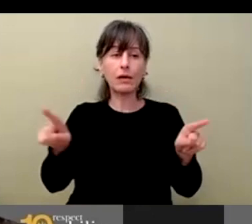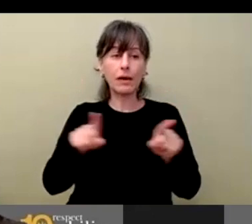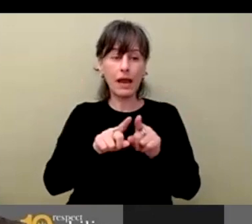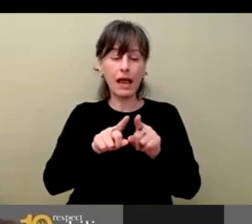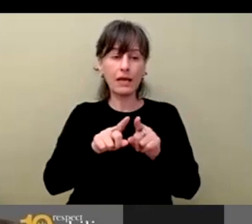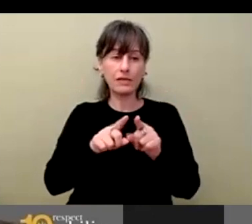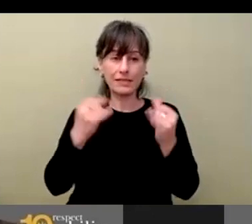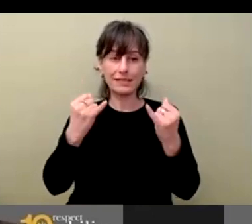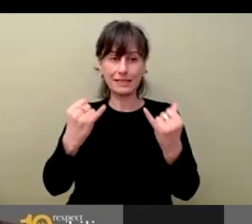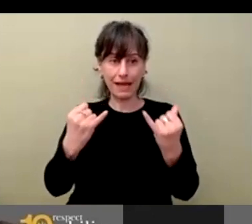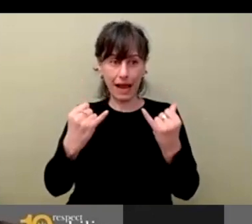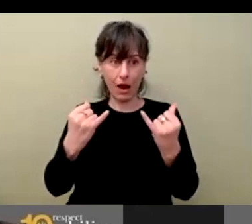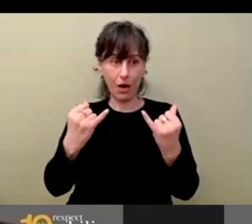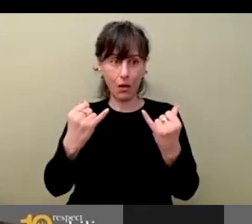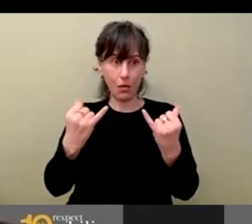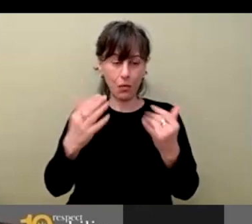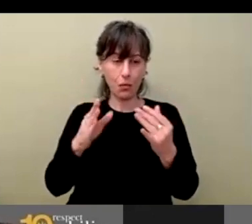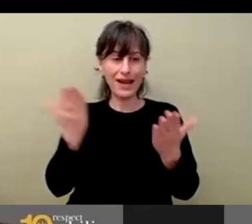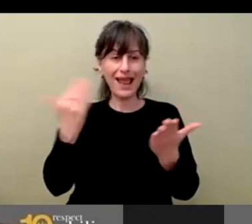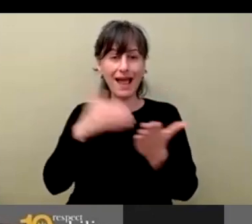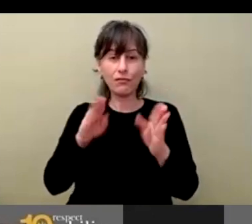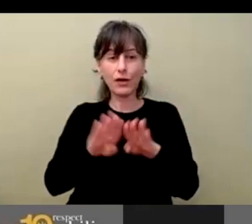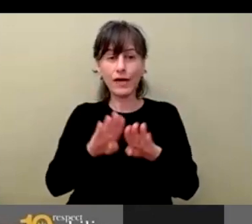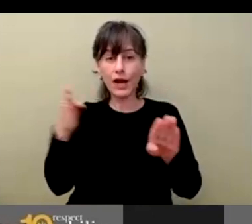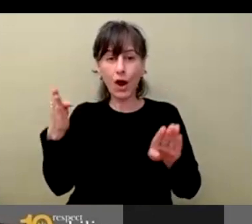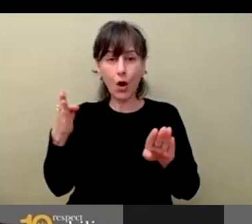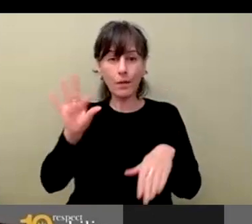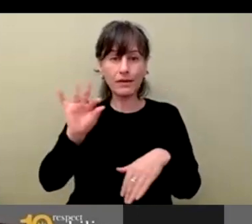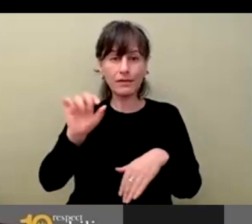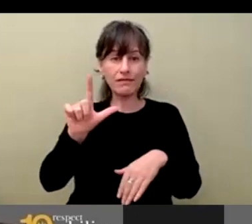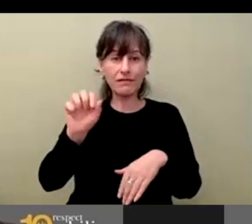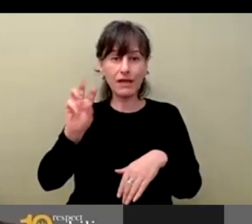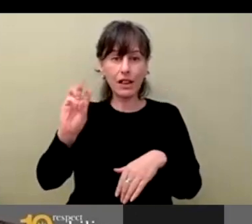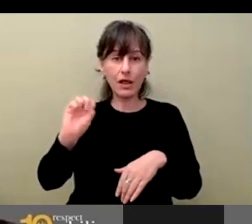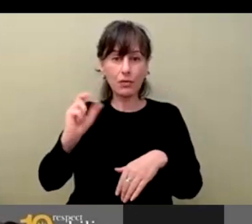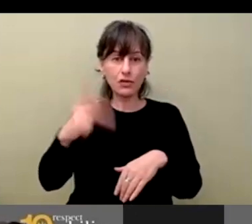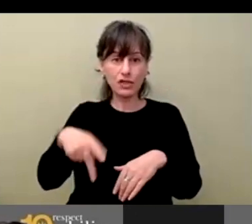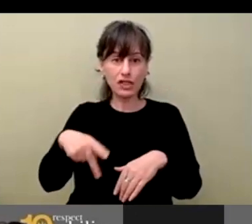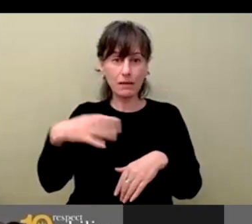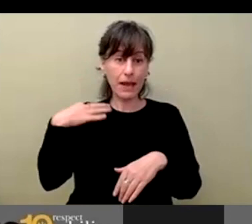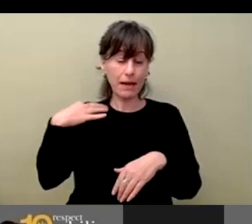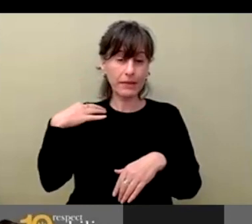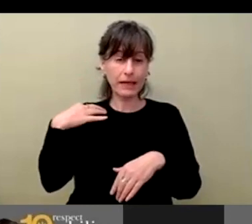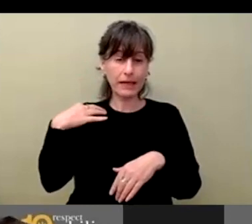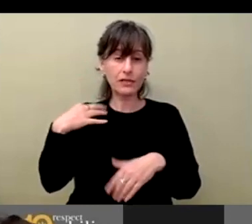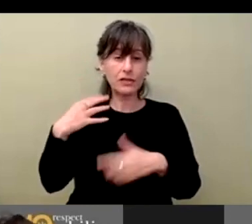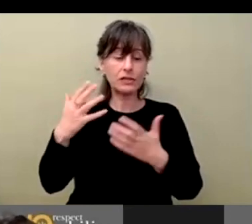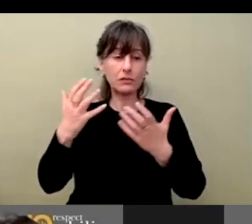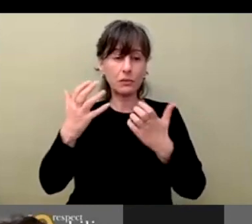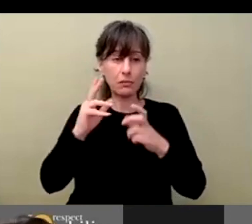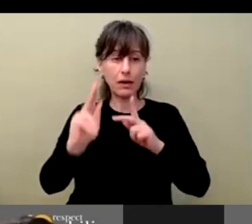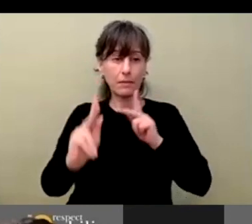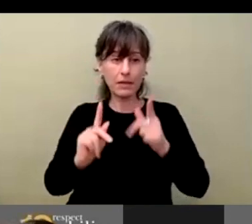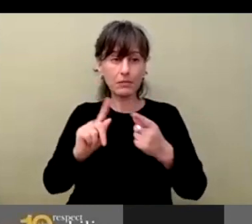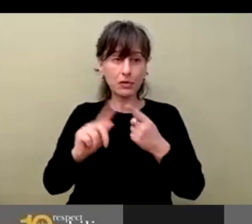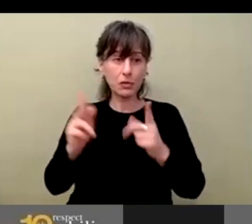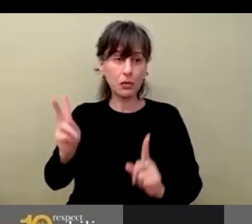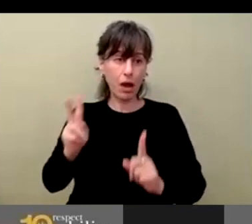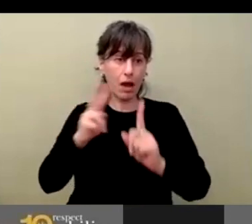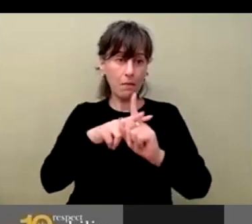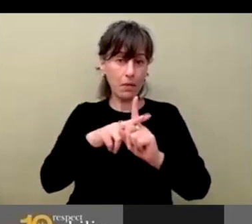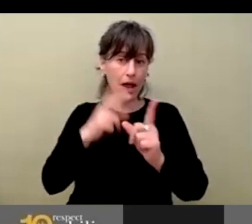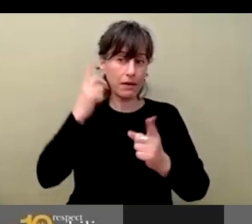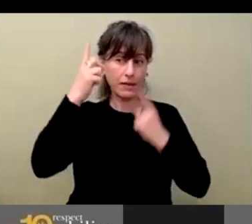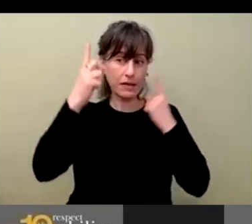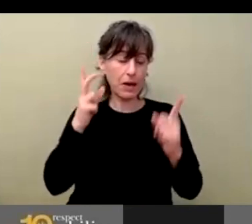we now have reopened the fellowship applications, and it's something that we want people to apply and think about